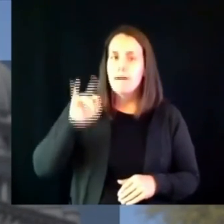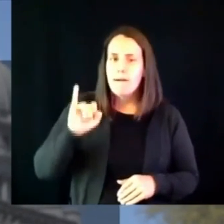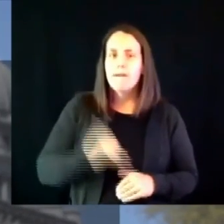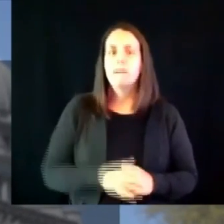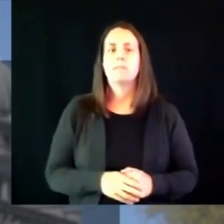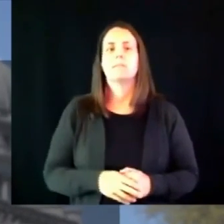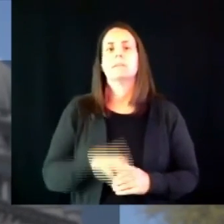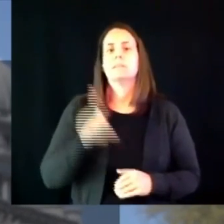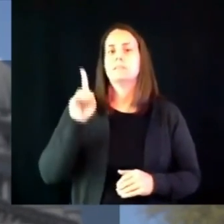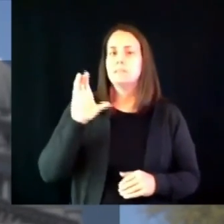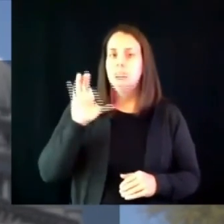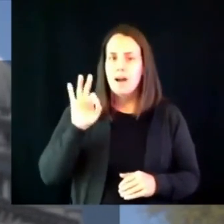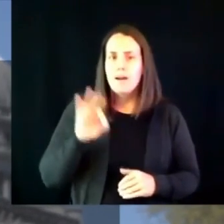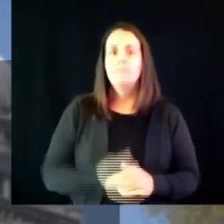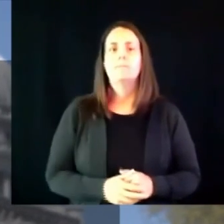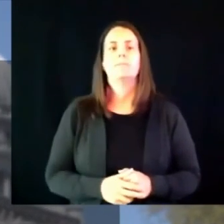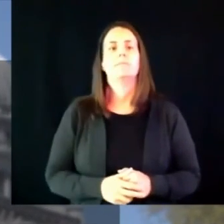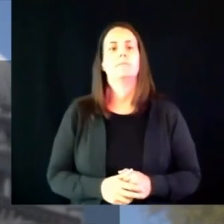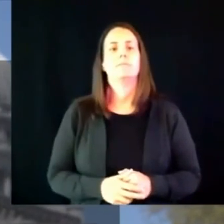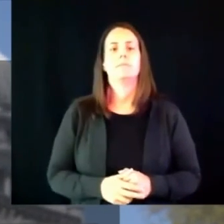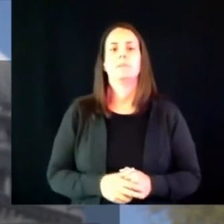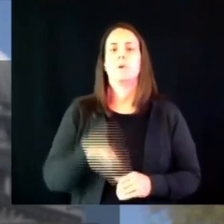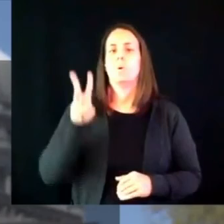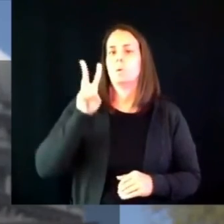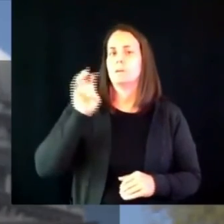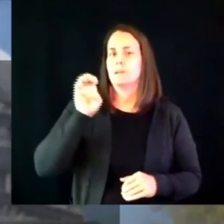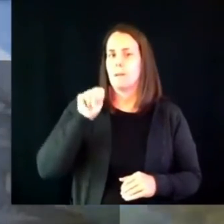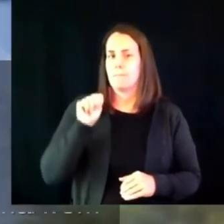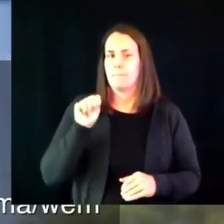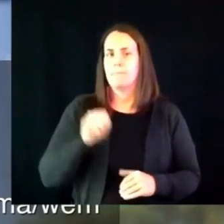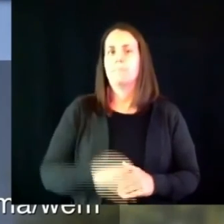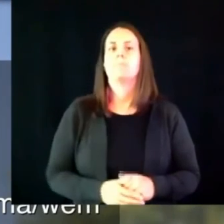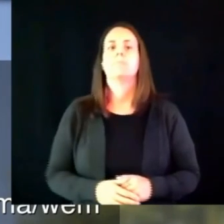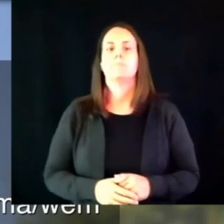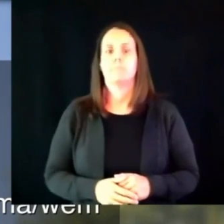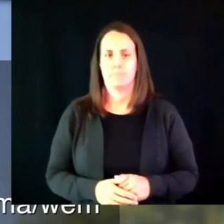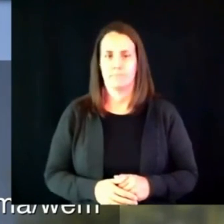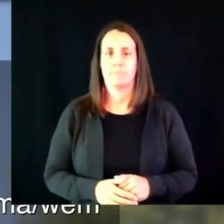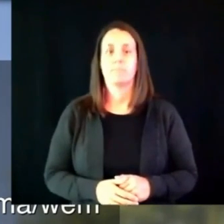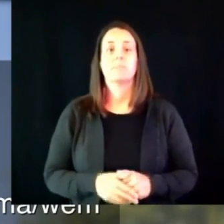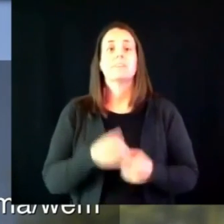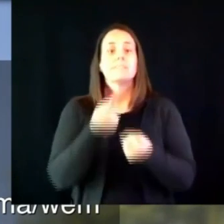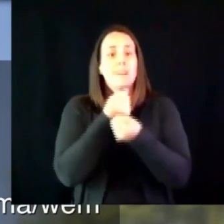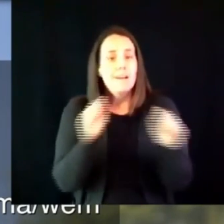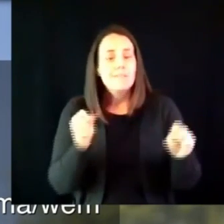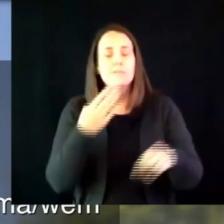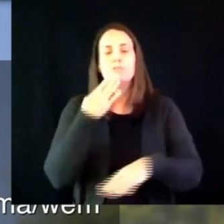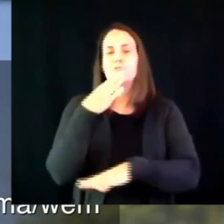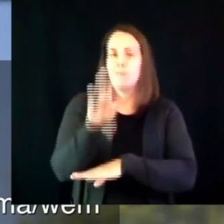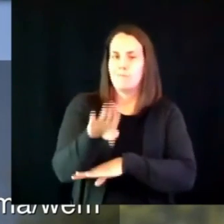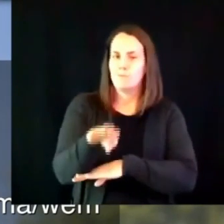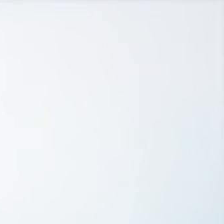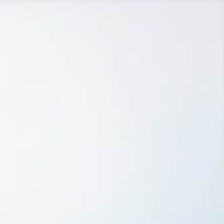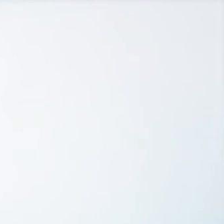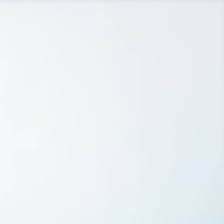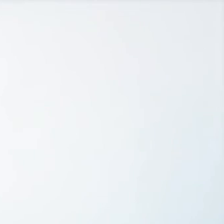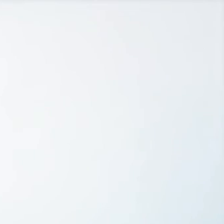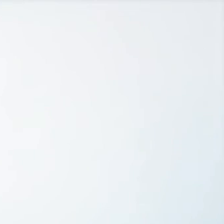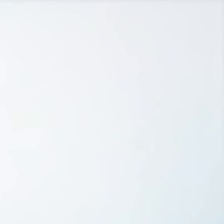Families, and of course, Wisconsin and Emergency Management. We want you all to be safe and have a good afternoon. Thank you so much.